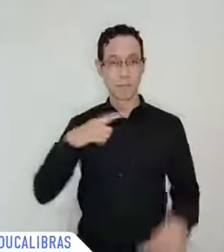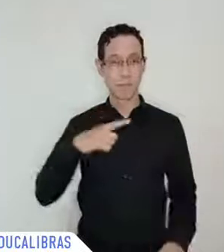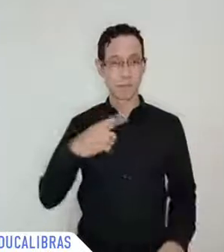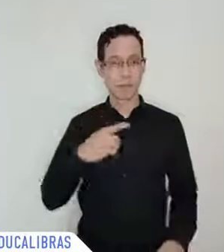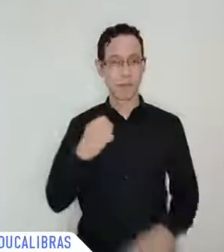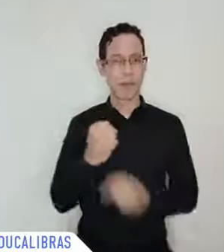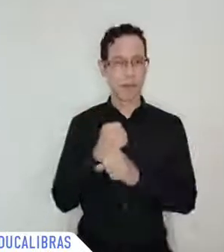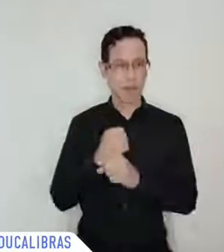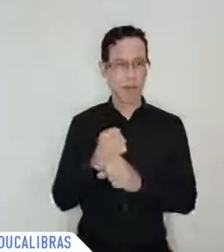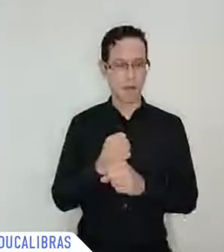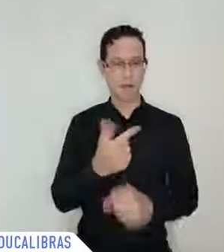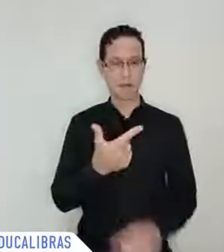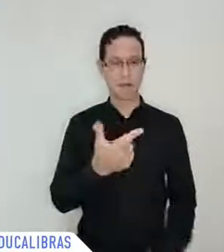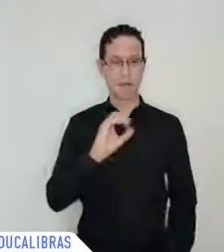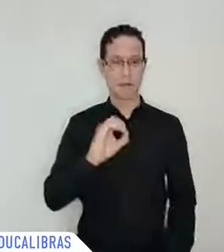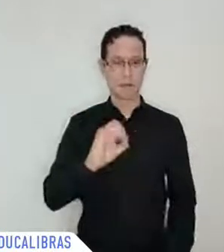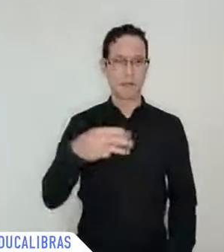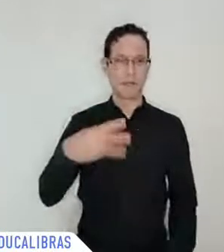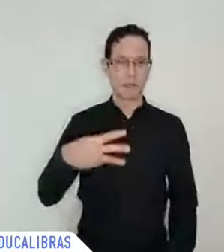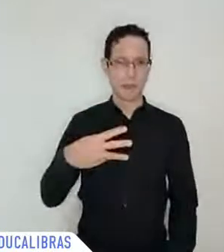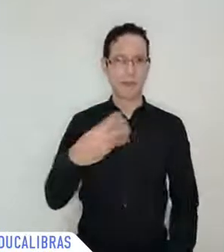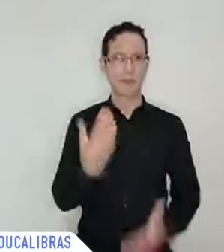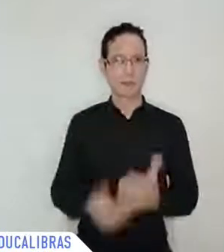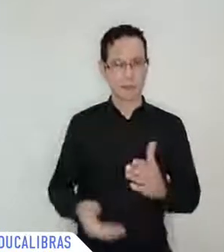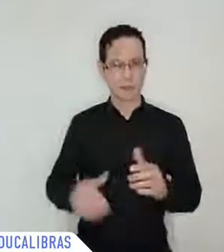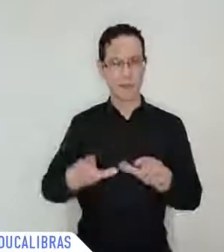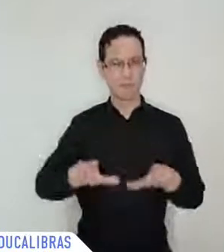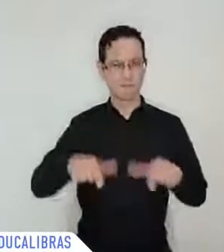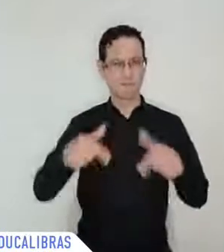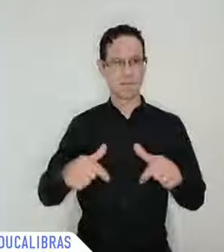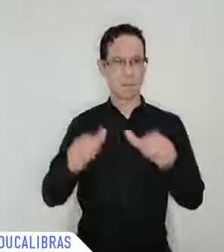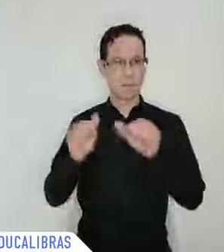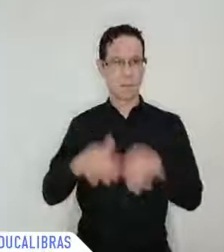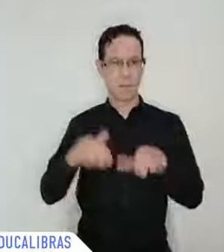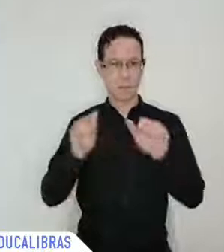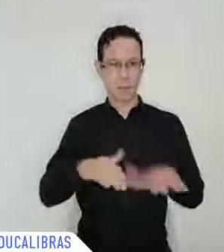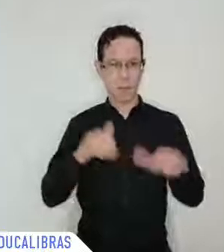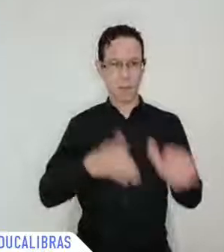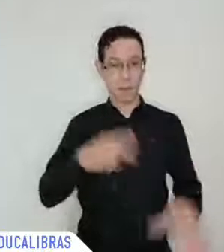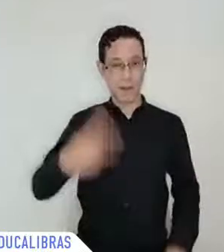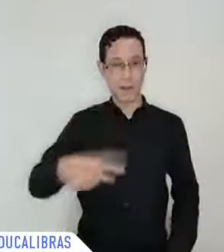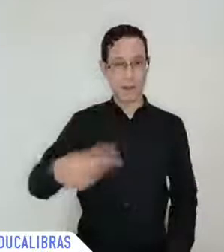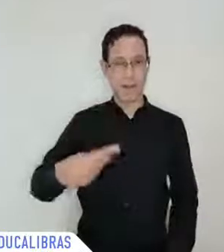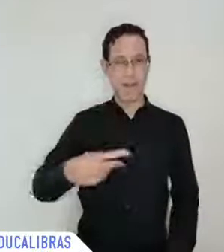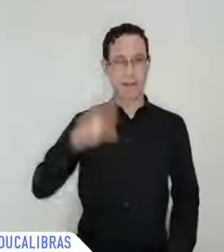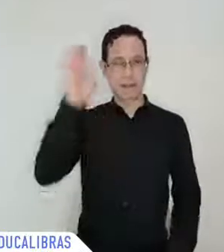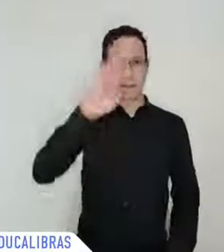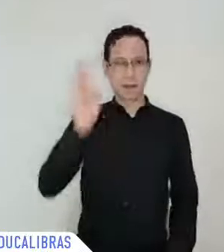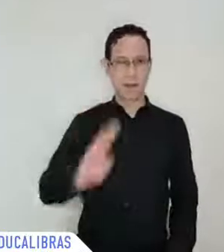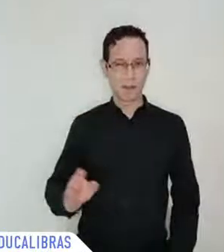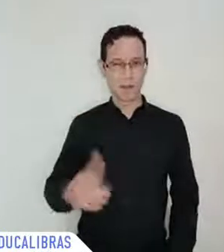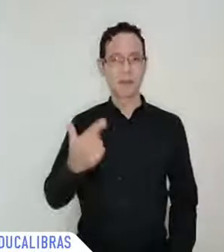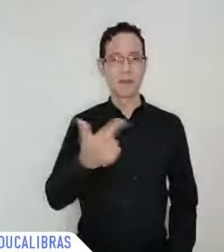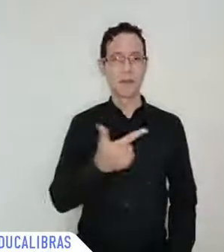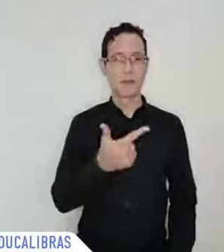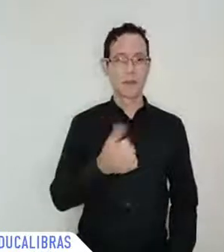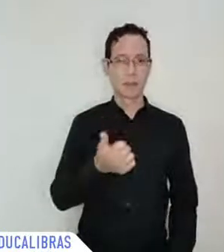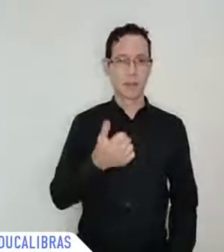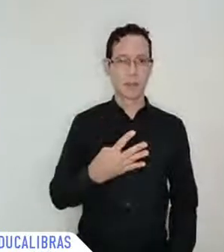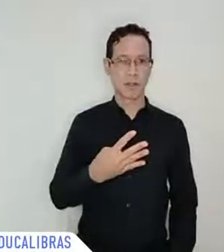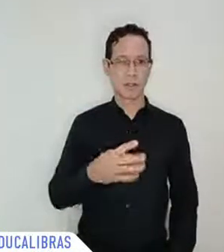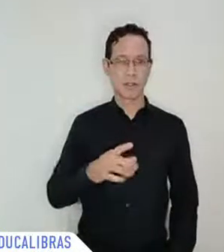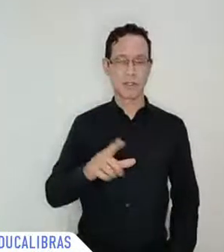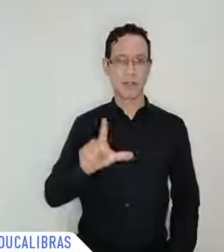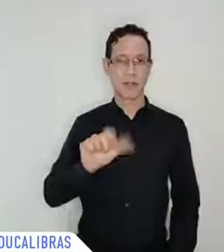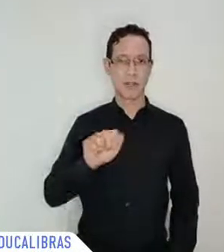is living an unstable moment. A lot of protests in Brazil and the car